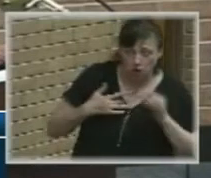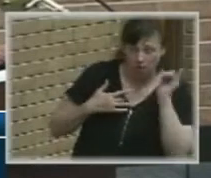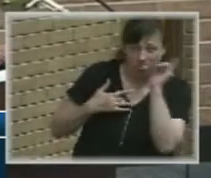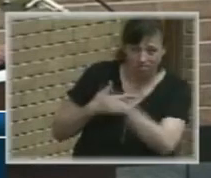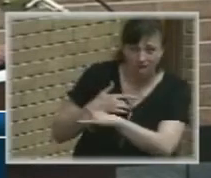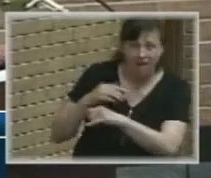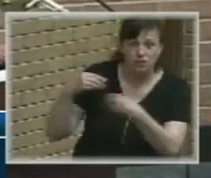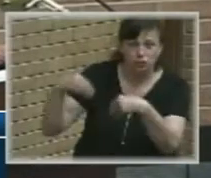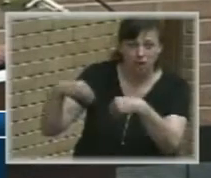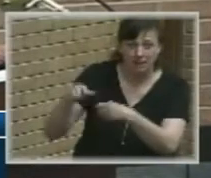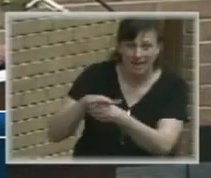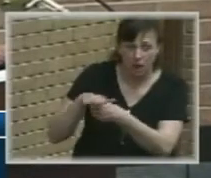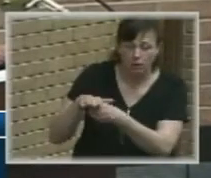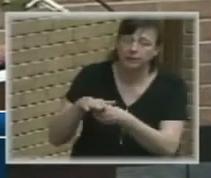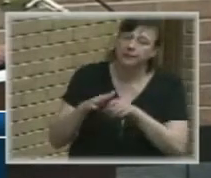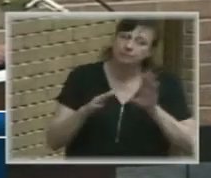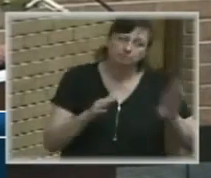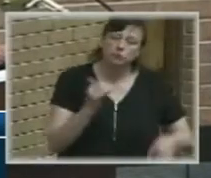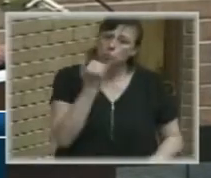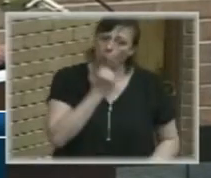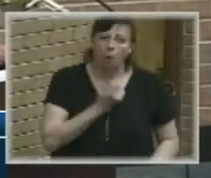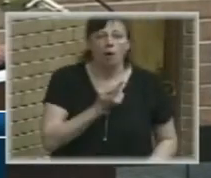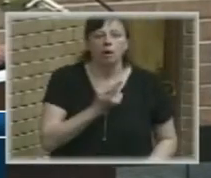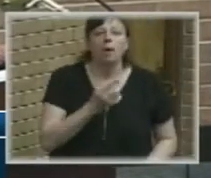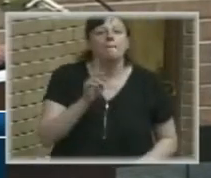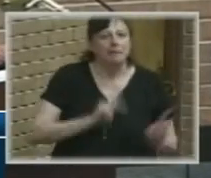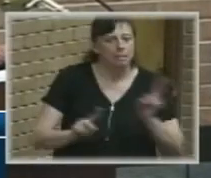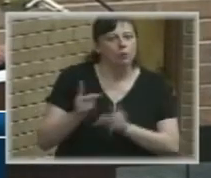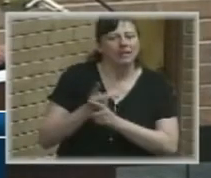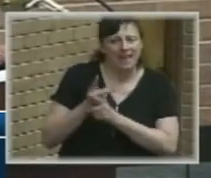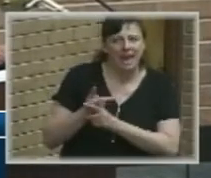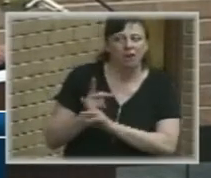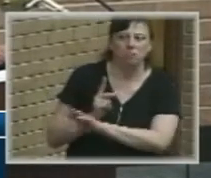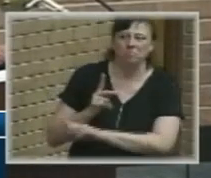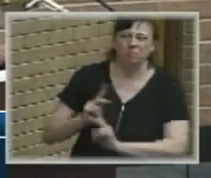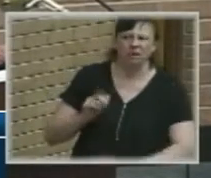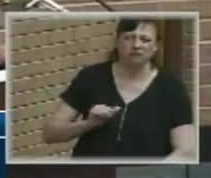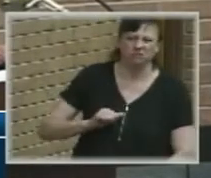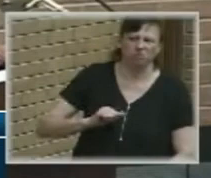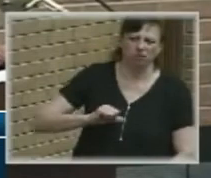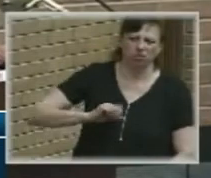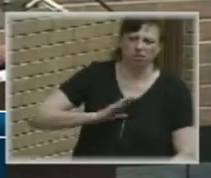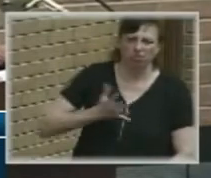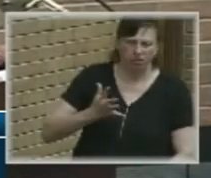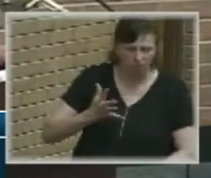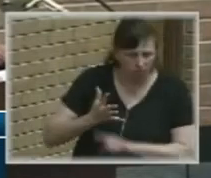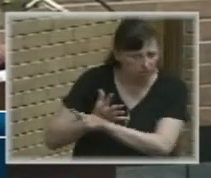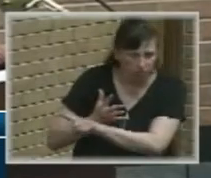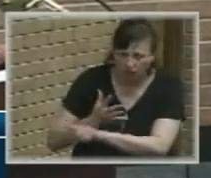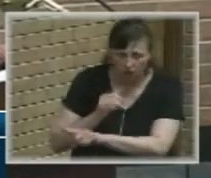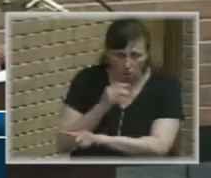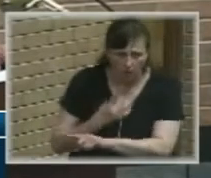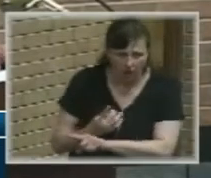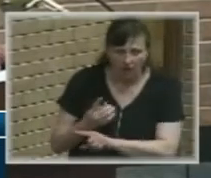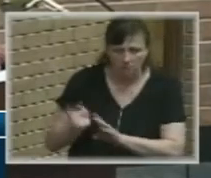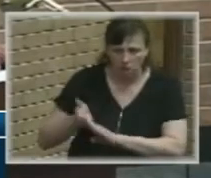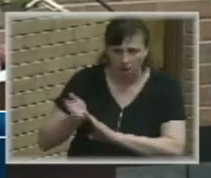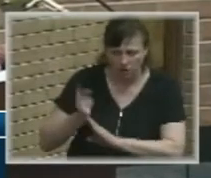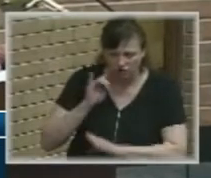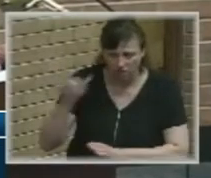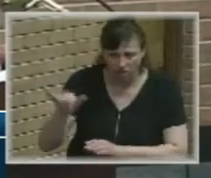from the bottom of my heart, you're mistaken. They do. They resent it, that it's run down the way it is.